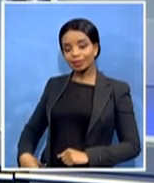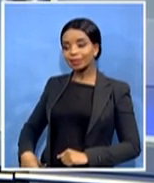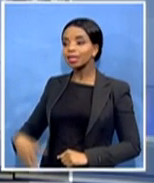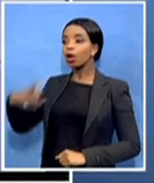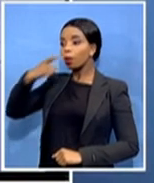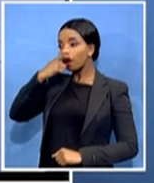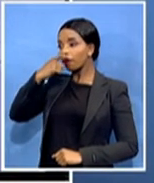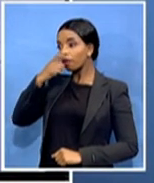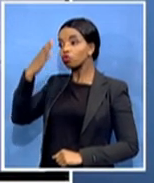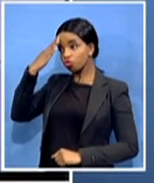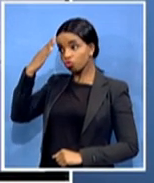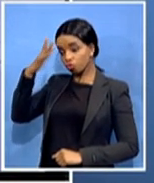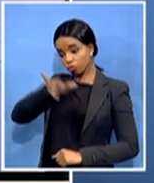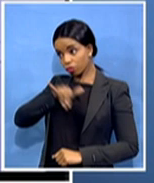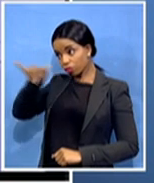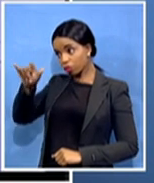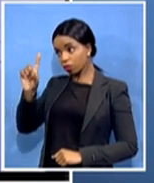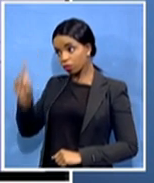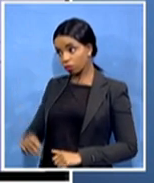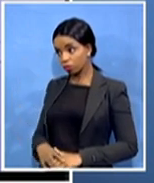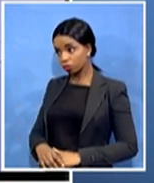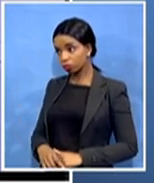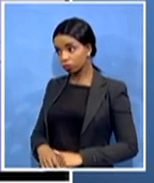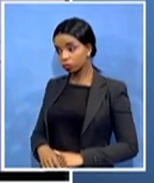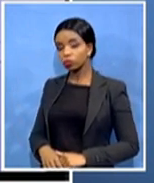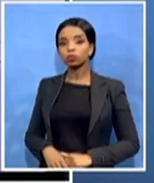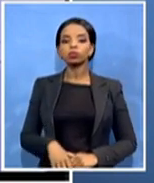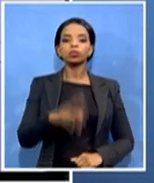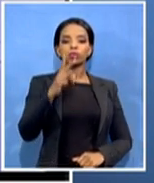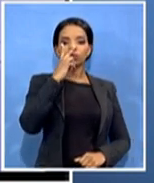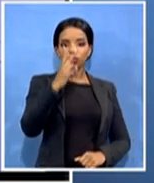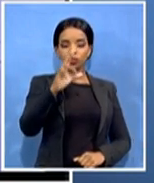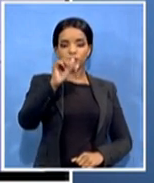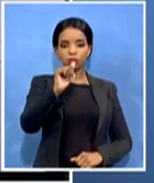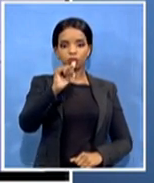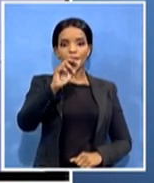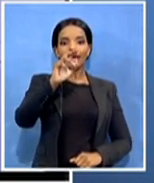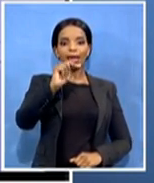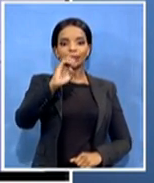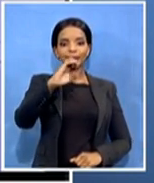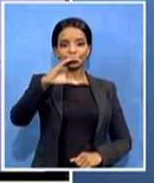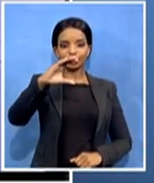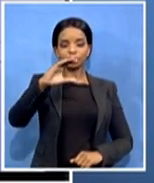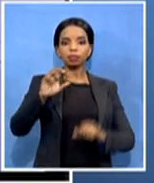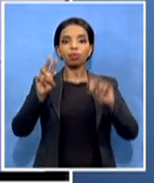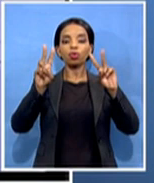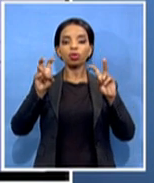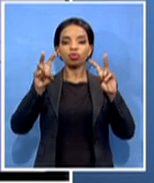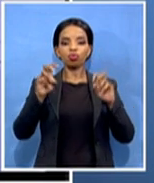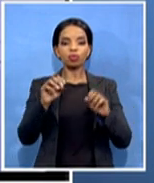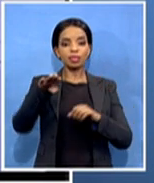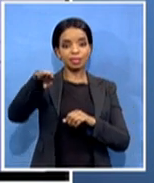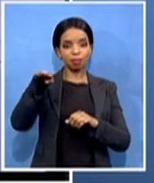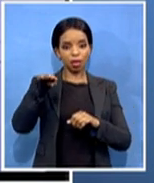Look, the NEC, the report on the issue of Zimbabwe was presented before the NEC, and